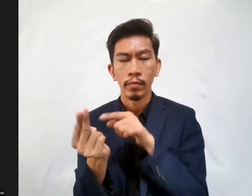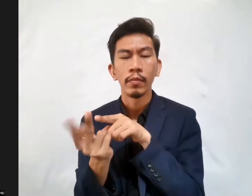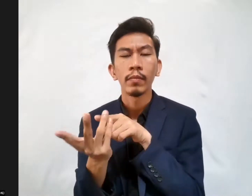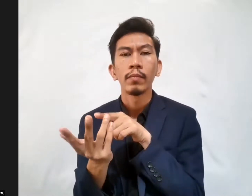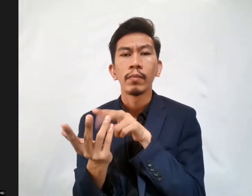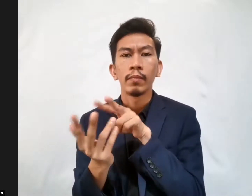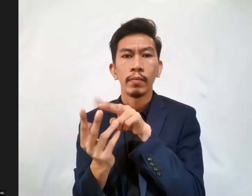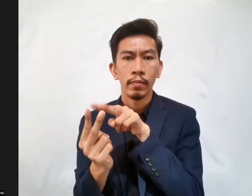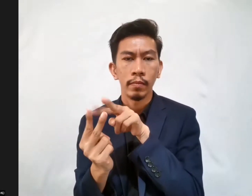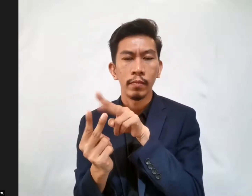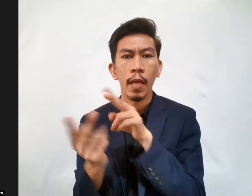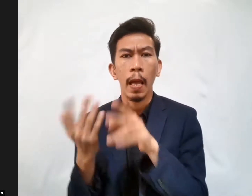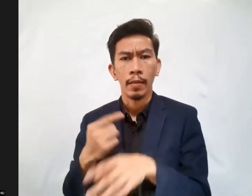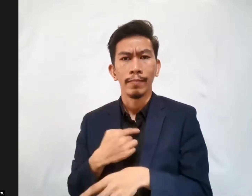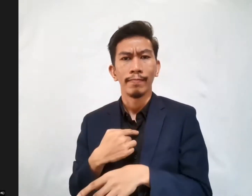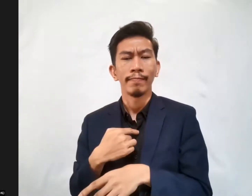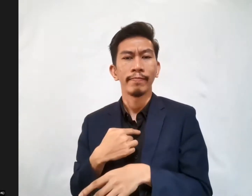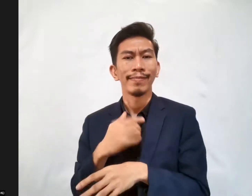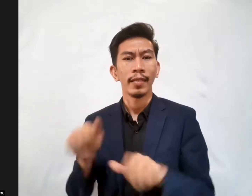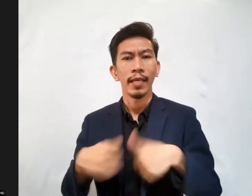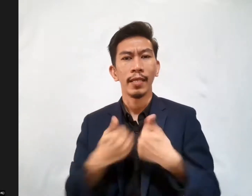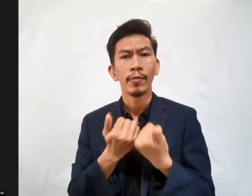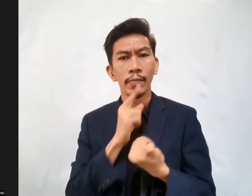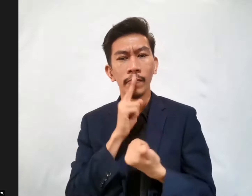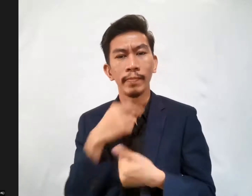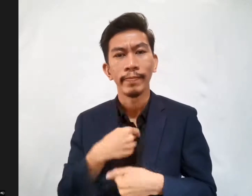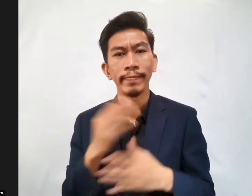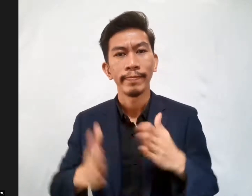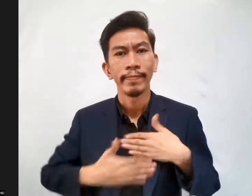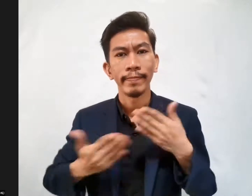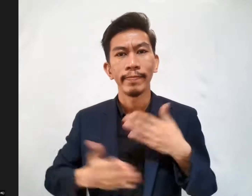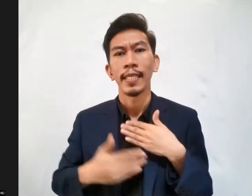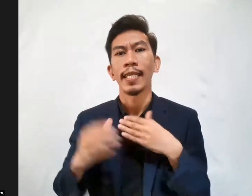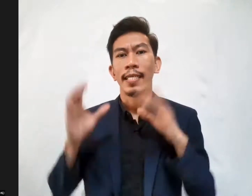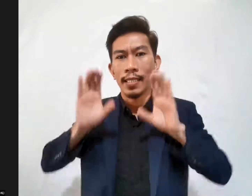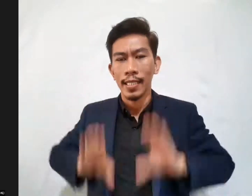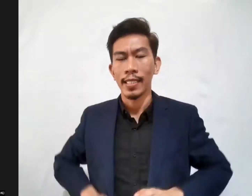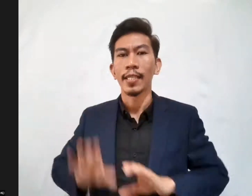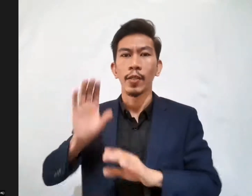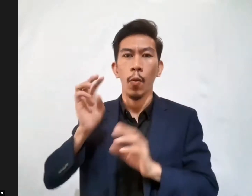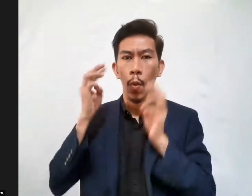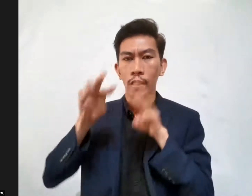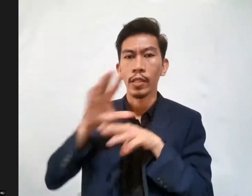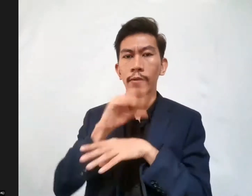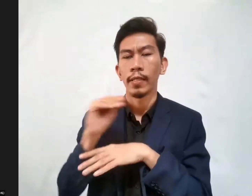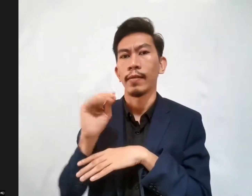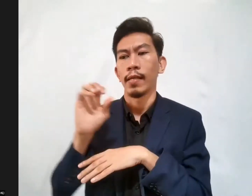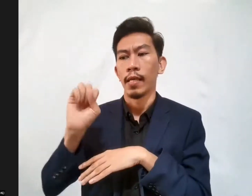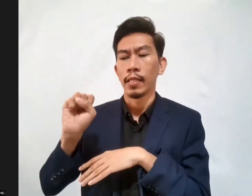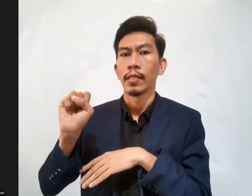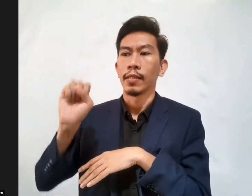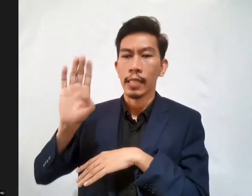is, which I'm really happy, which I think Citizens Watch and Strat-based and all of you who are here this